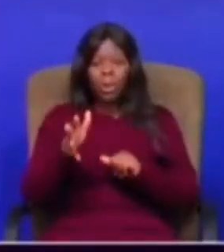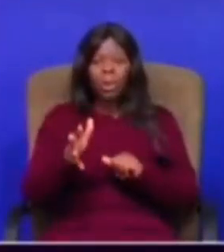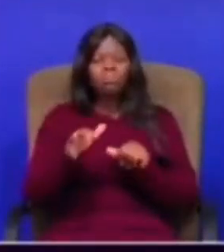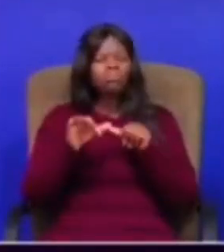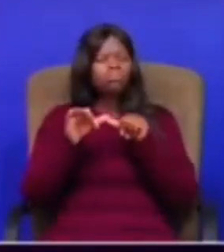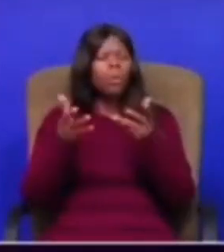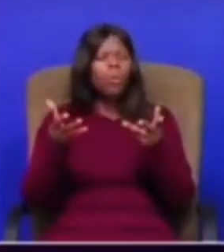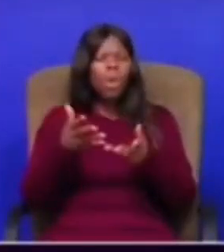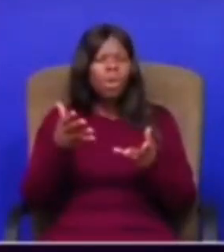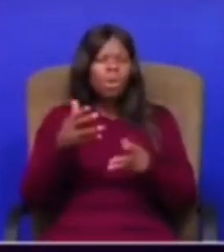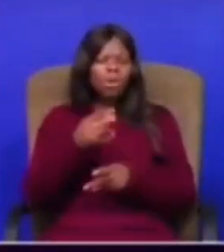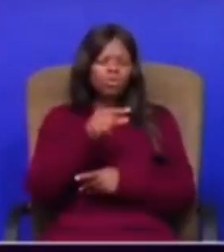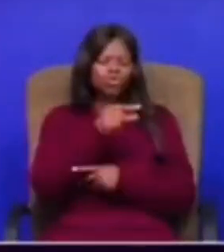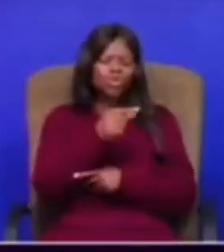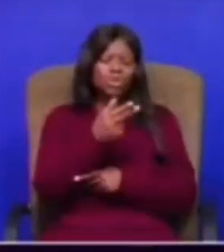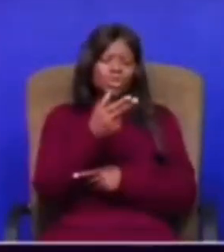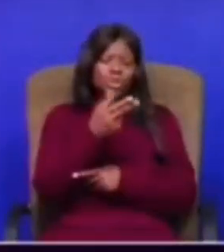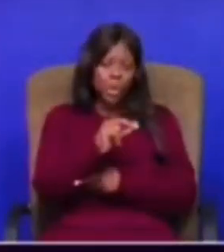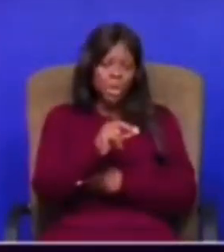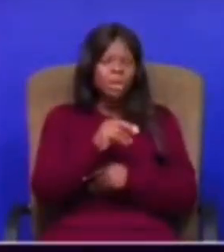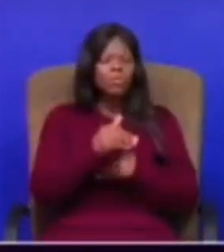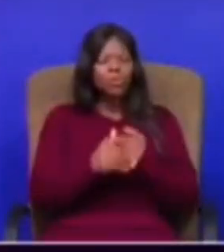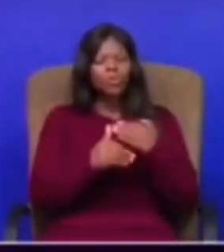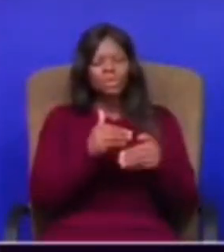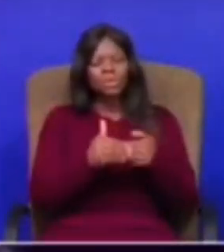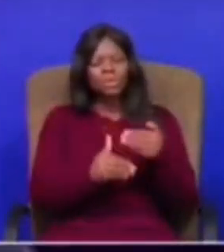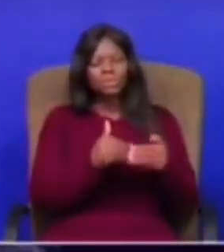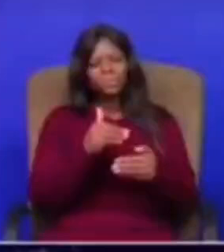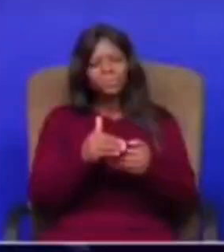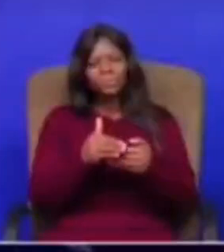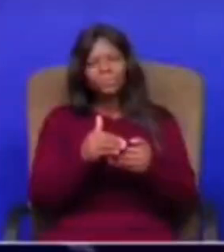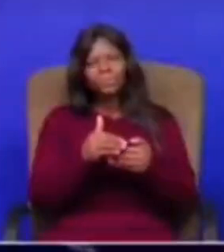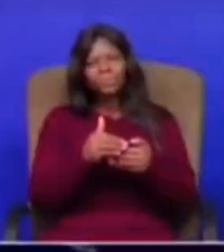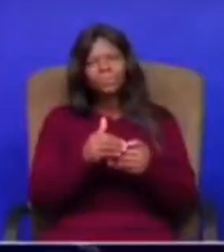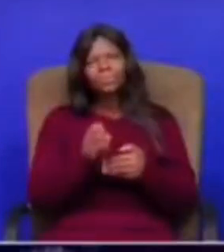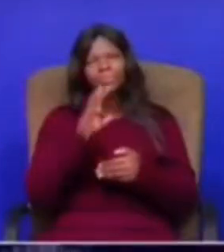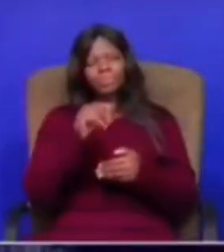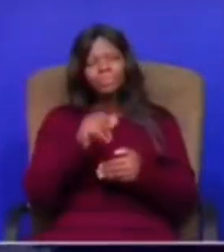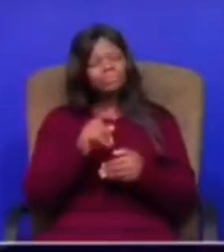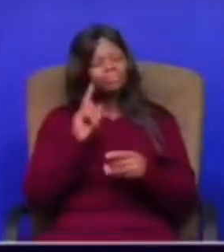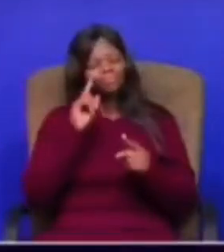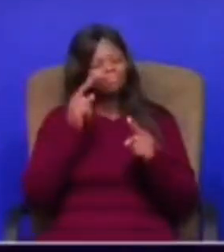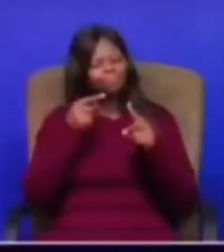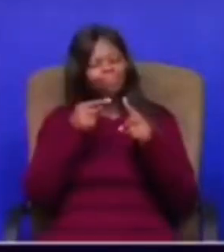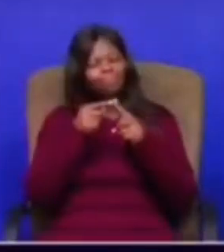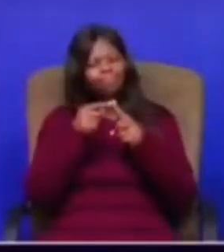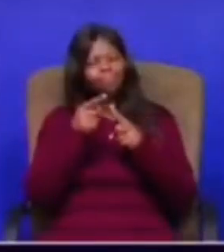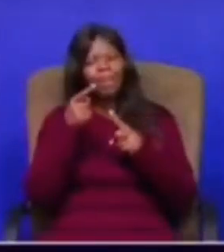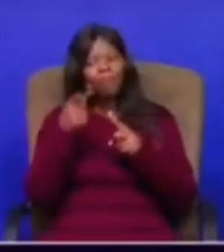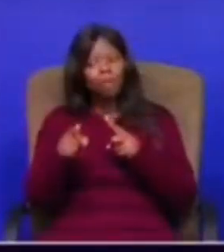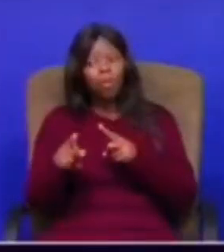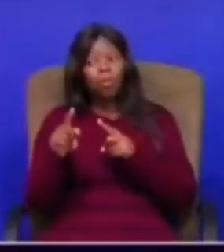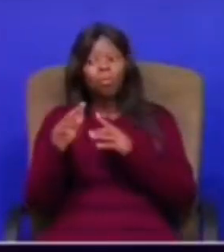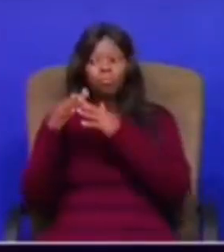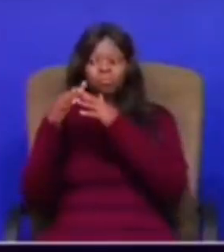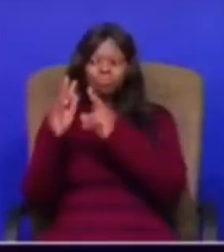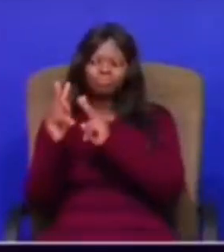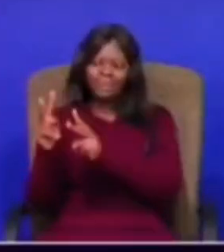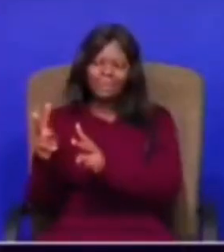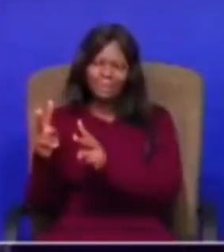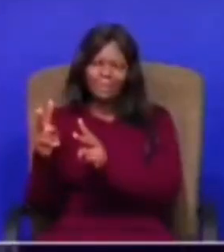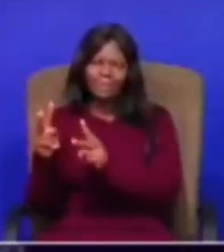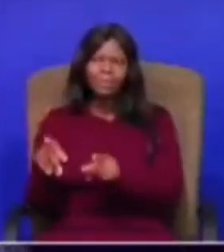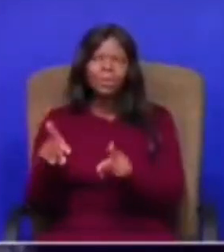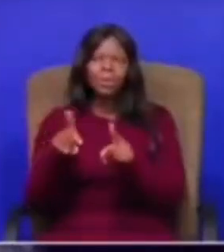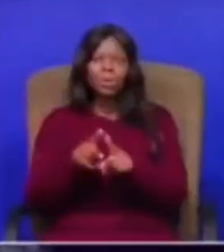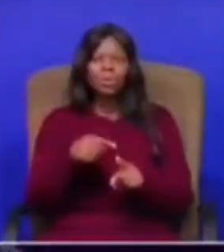G20 process. So that was the main objective of the visit, and we do